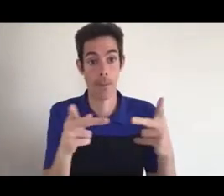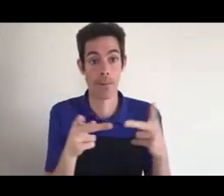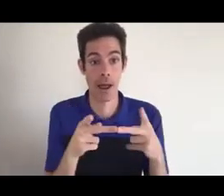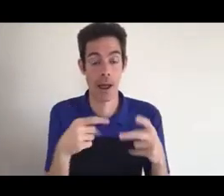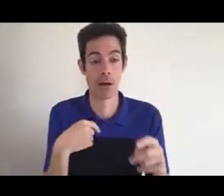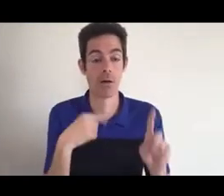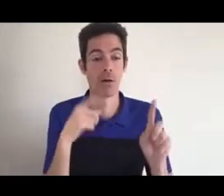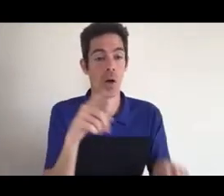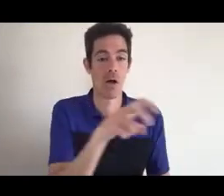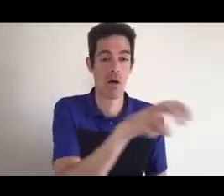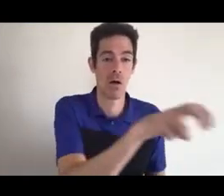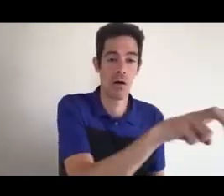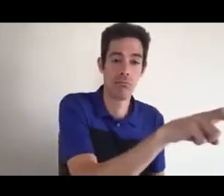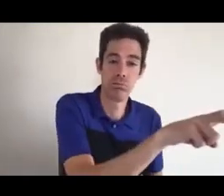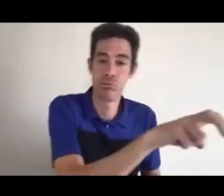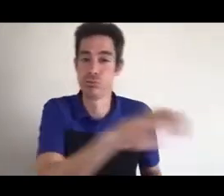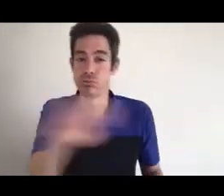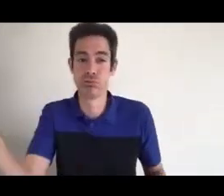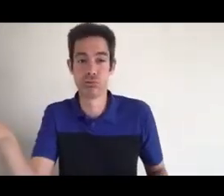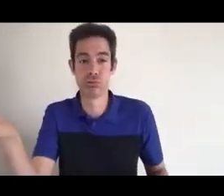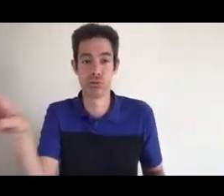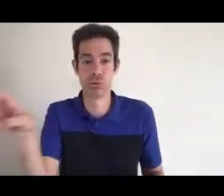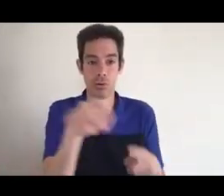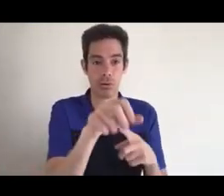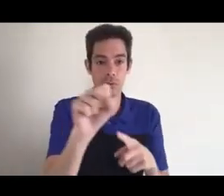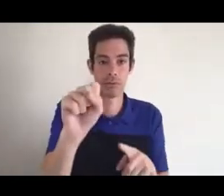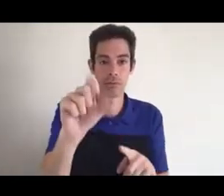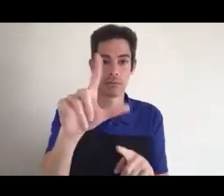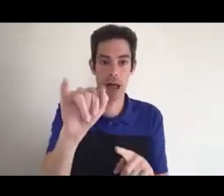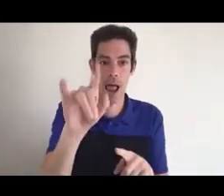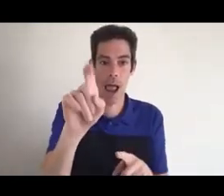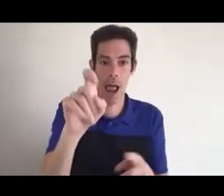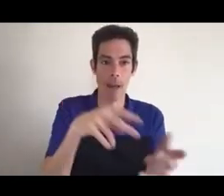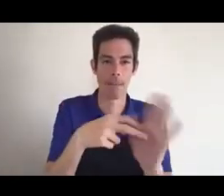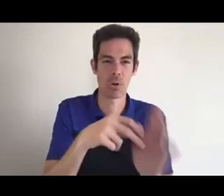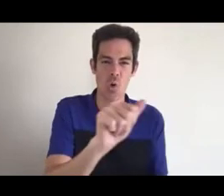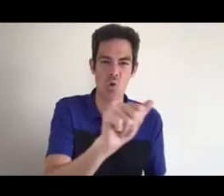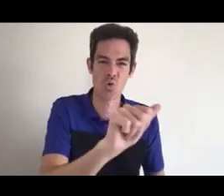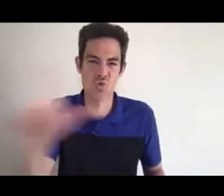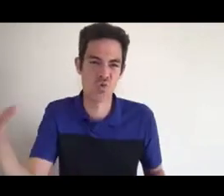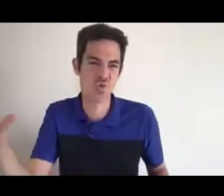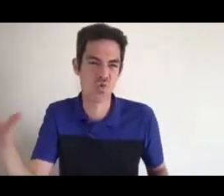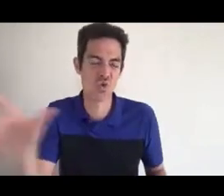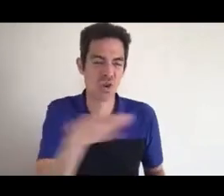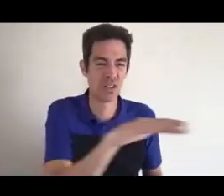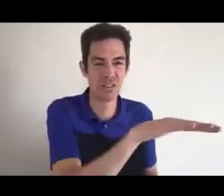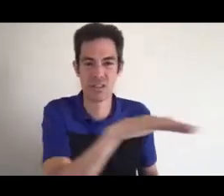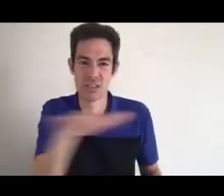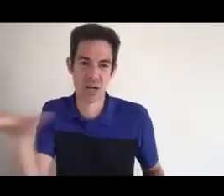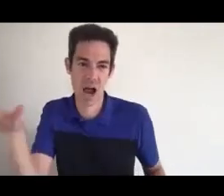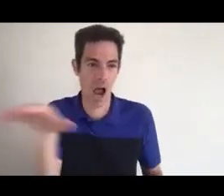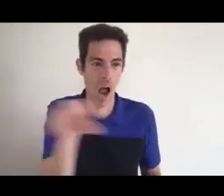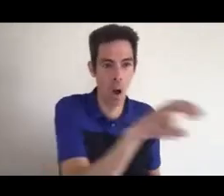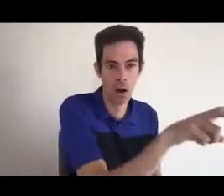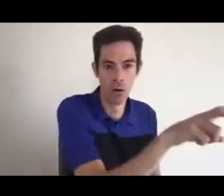go to all the places, I might show it like this, which is in the slide, which means everything's